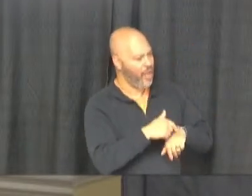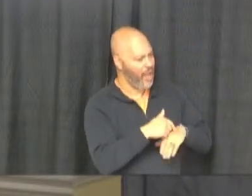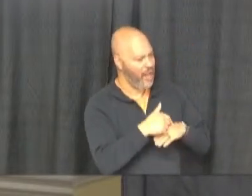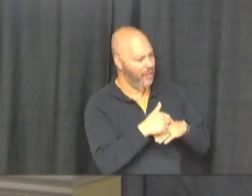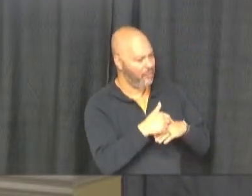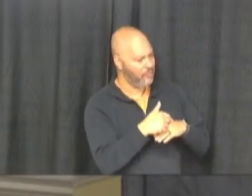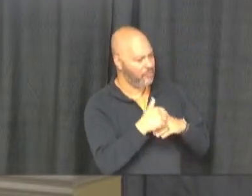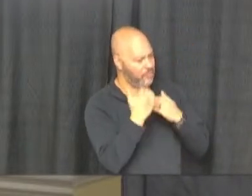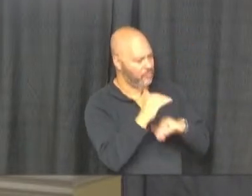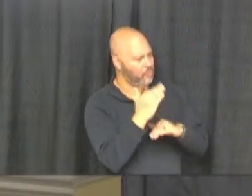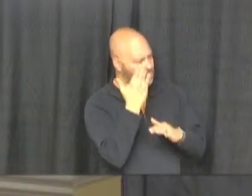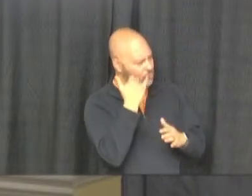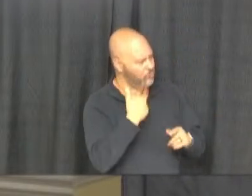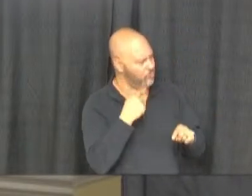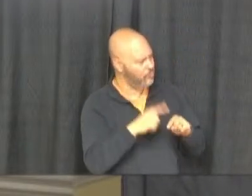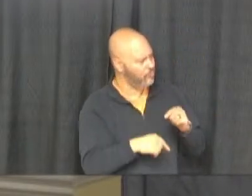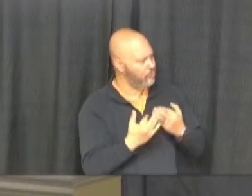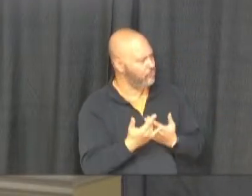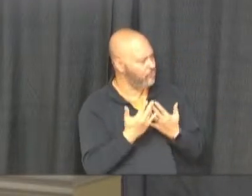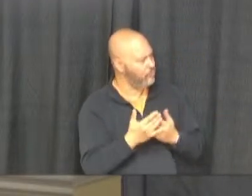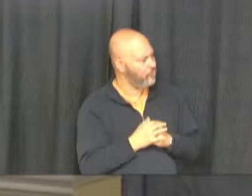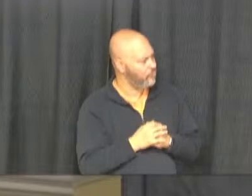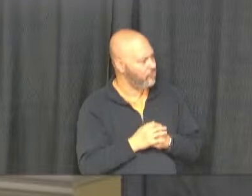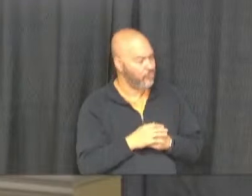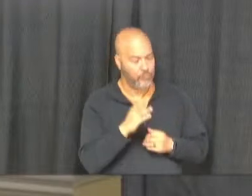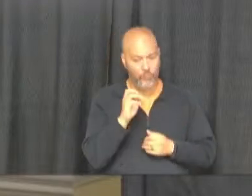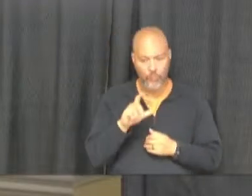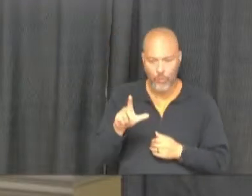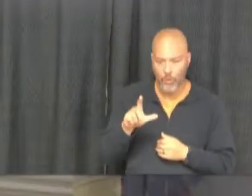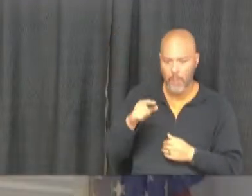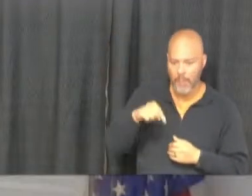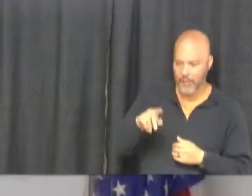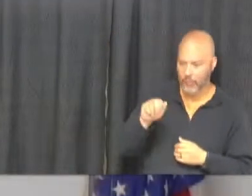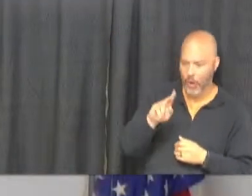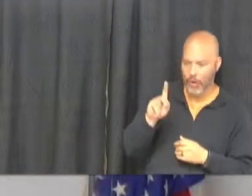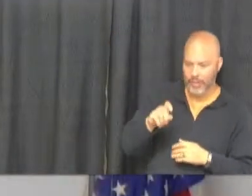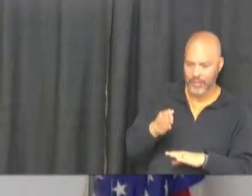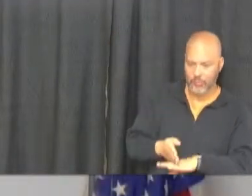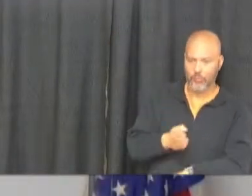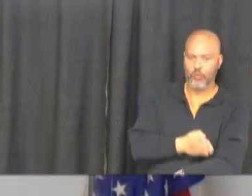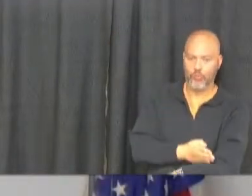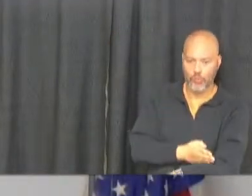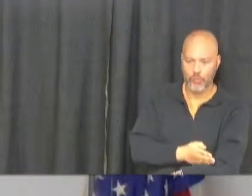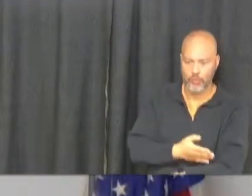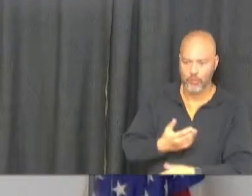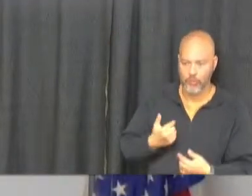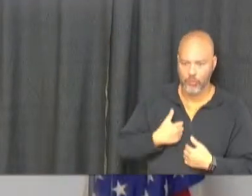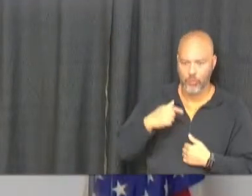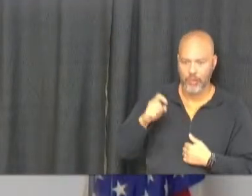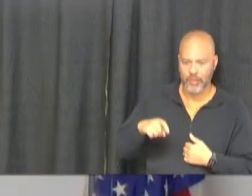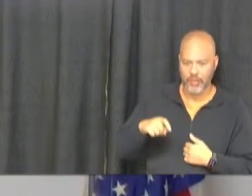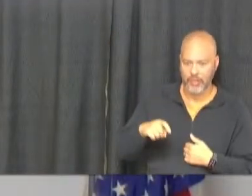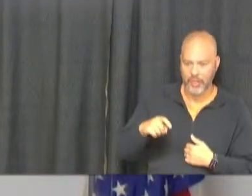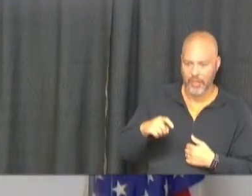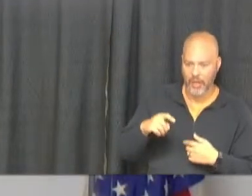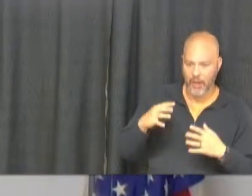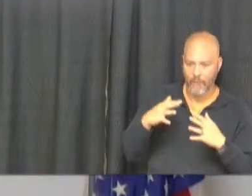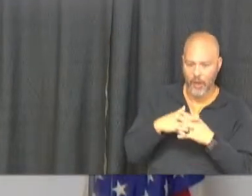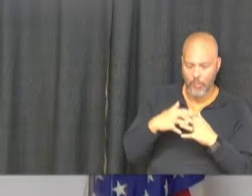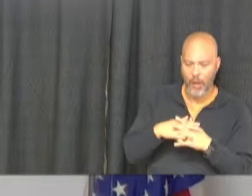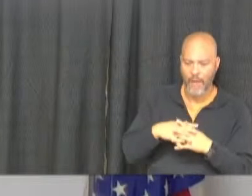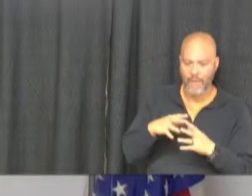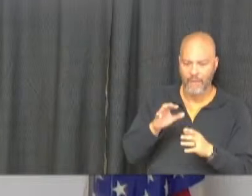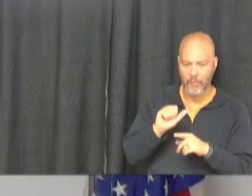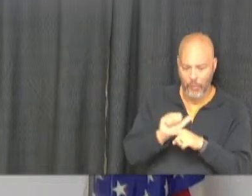Why can't we wait? Well, I mean, this park needs improvement. We need a little league junior pro football field,